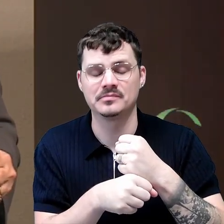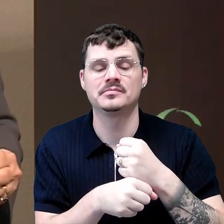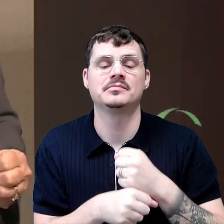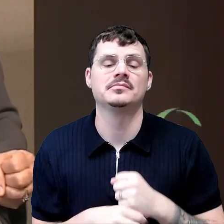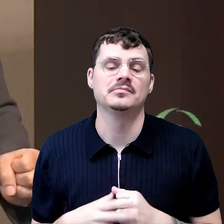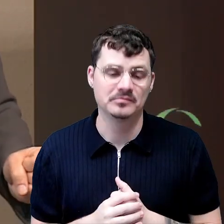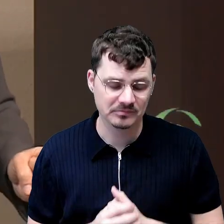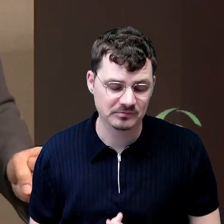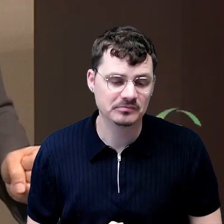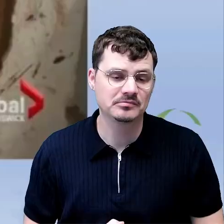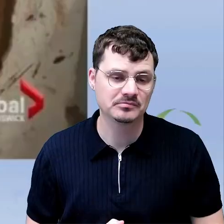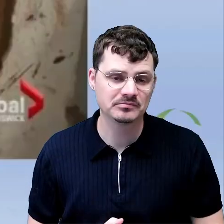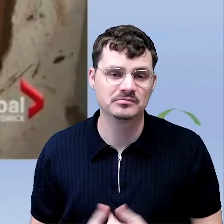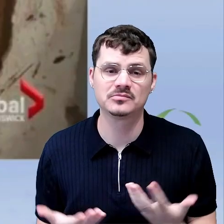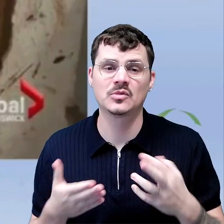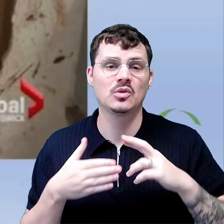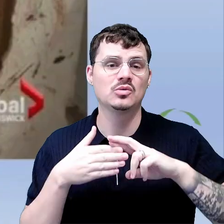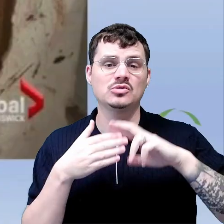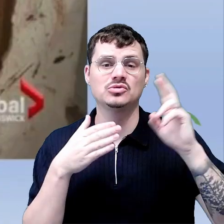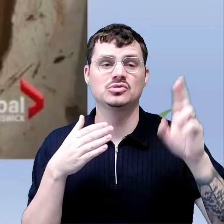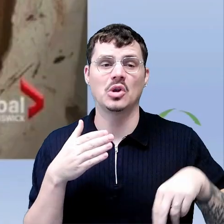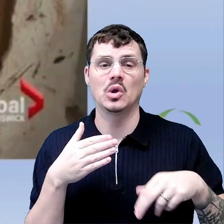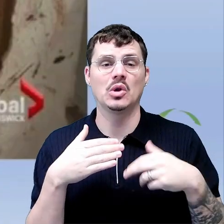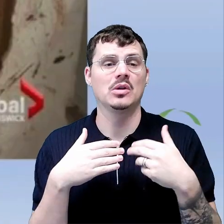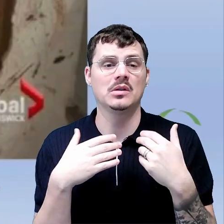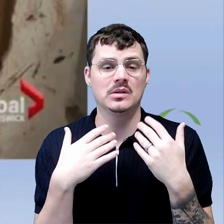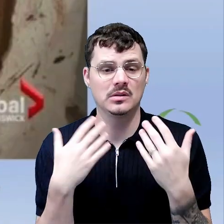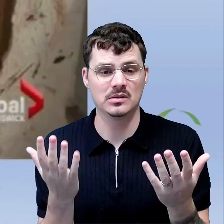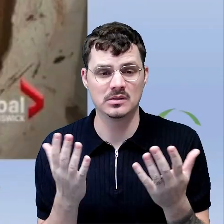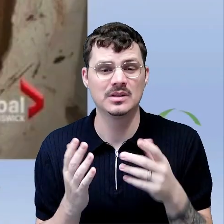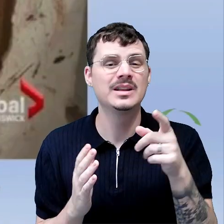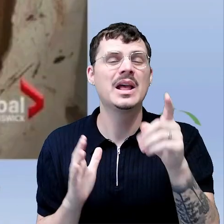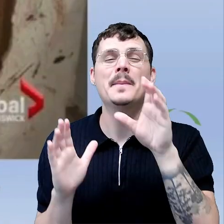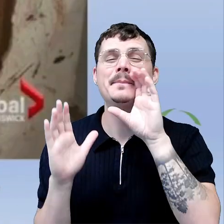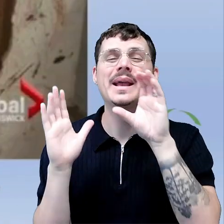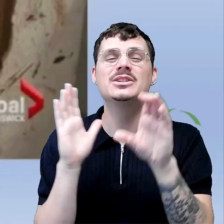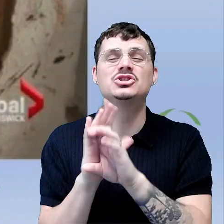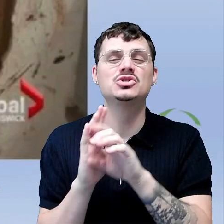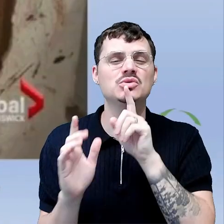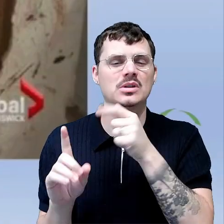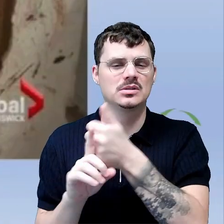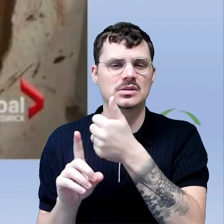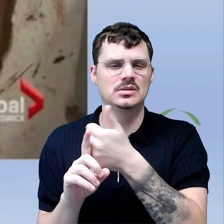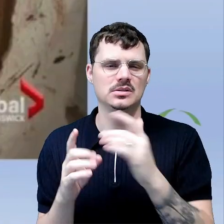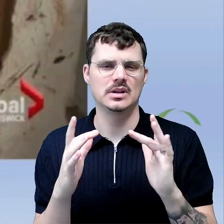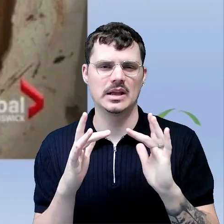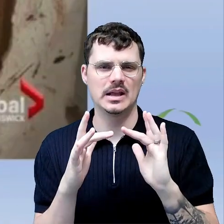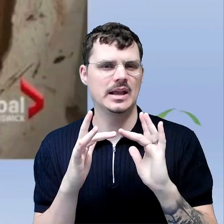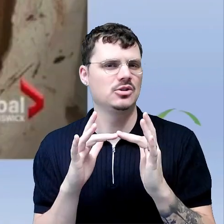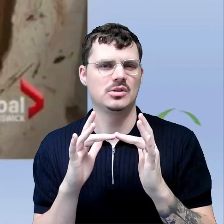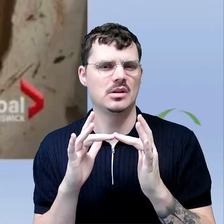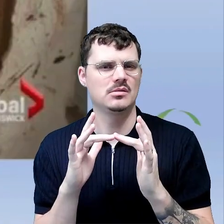And the result of that, and these are pictures from the internet, as a matter